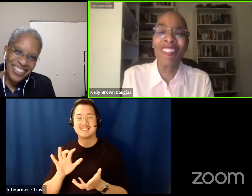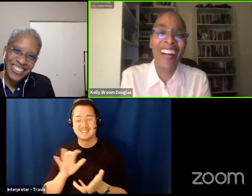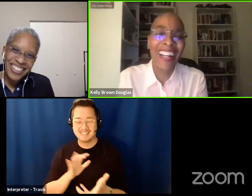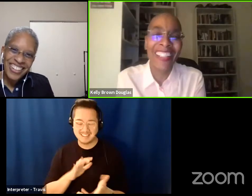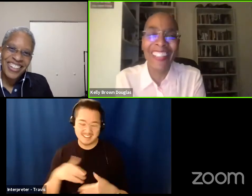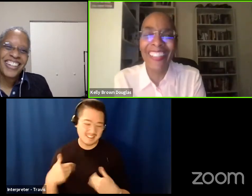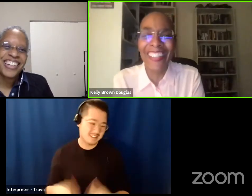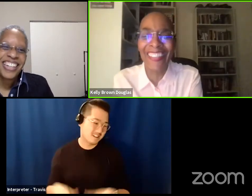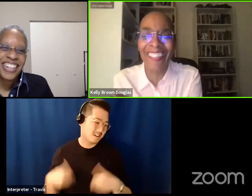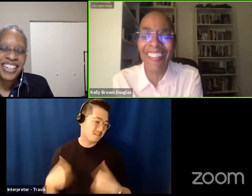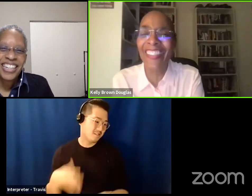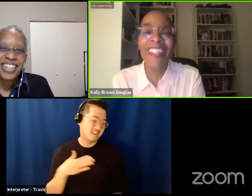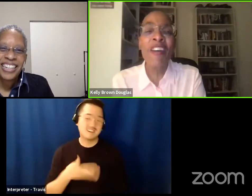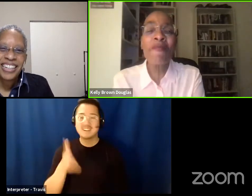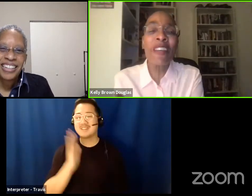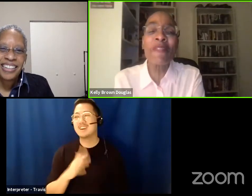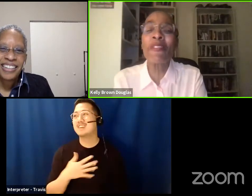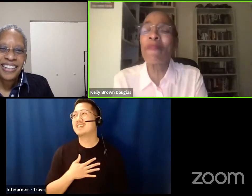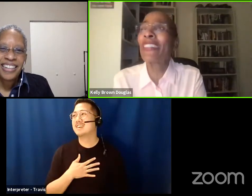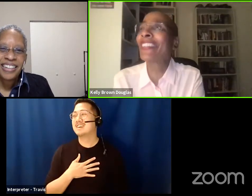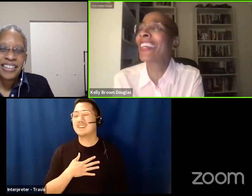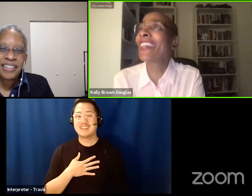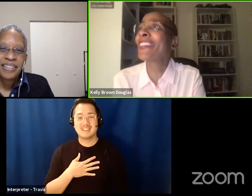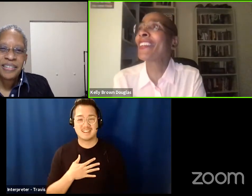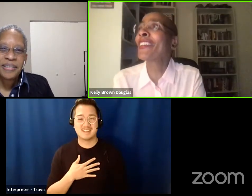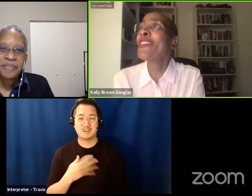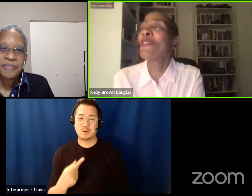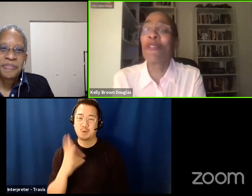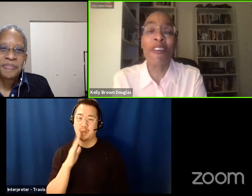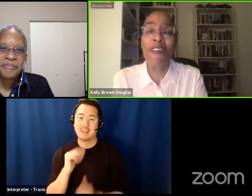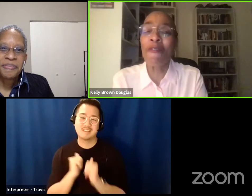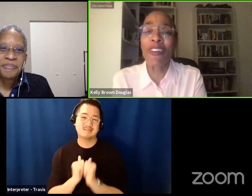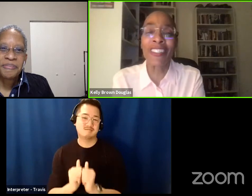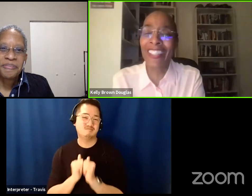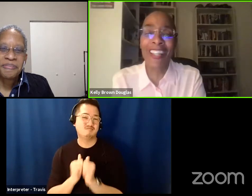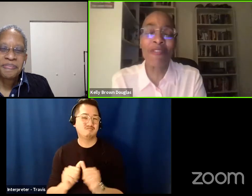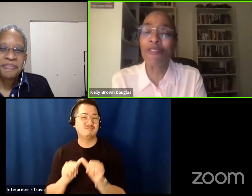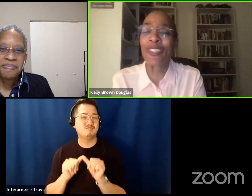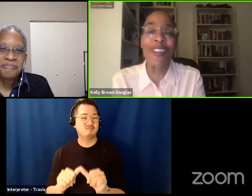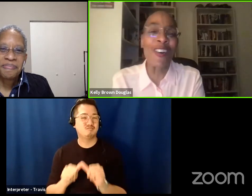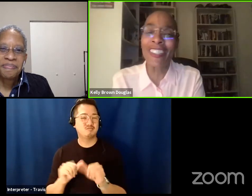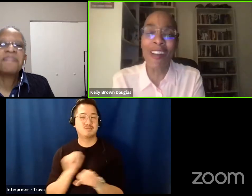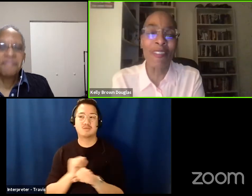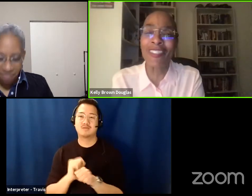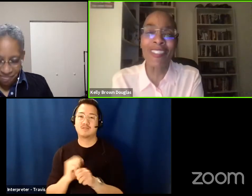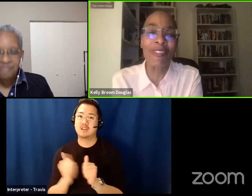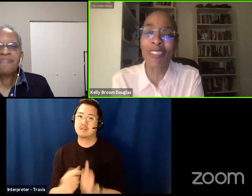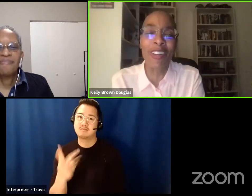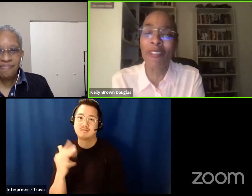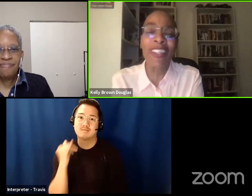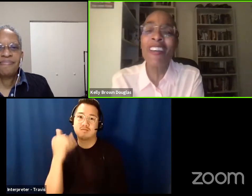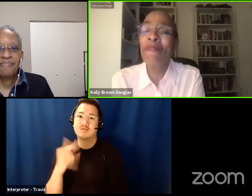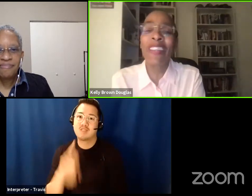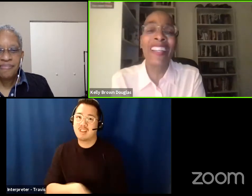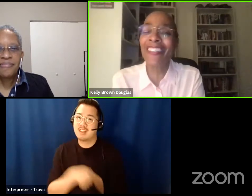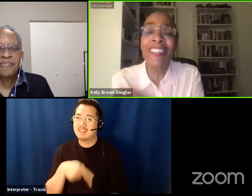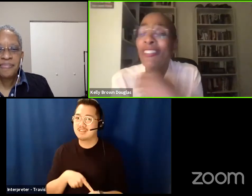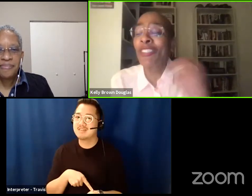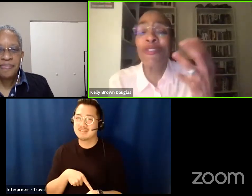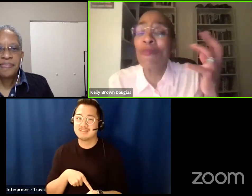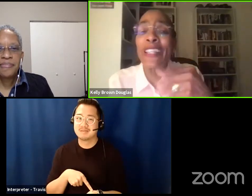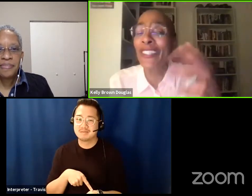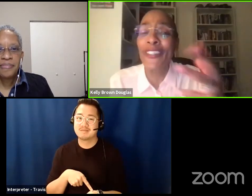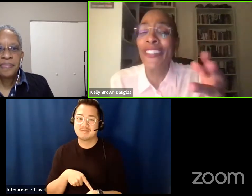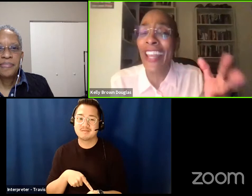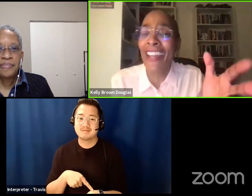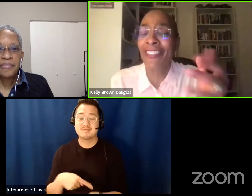Oh my goodness gracious. We will be together doing our work together for a long time because